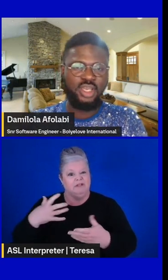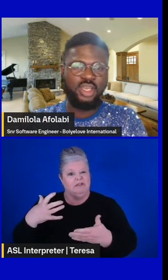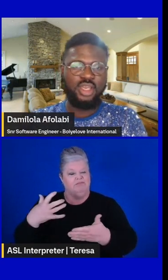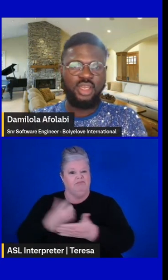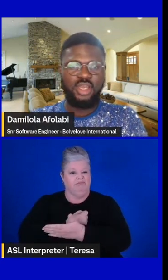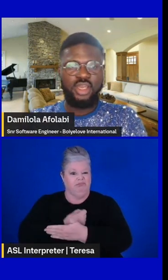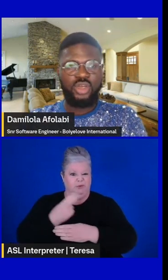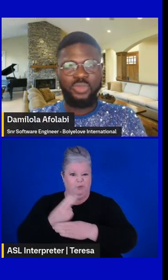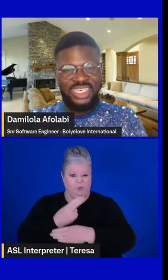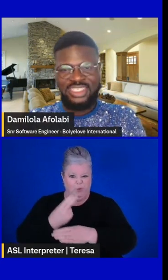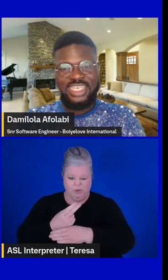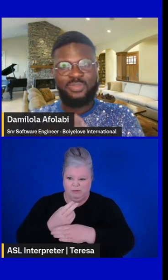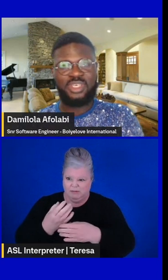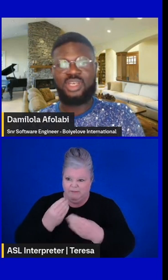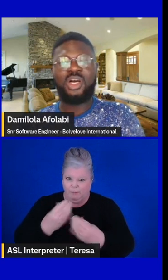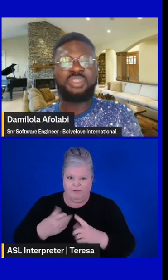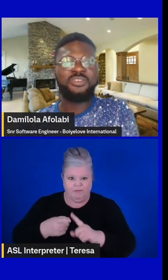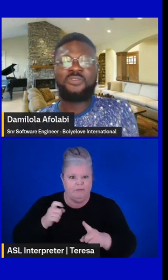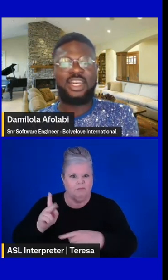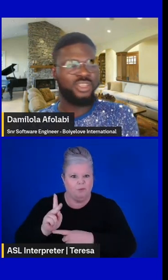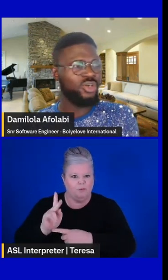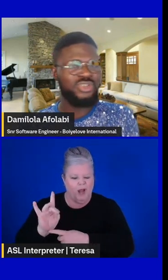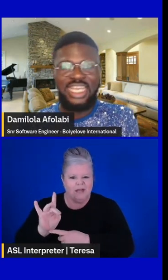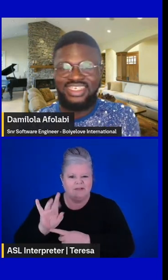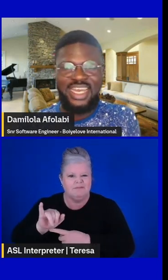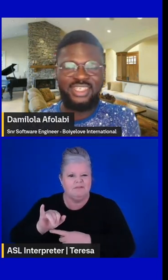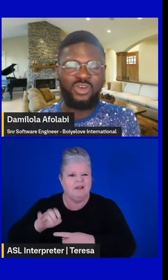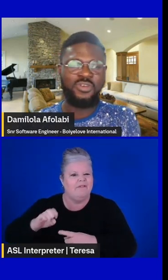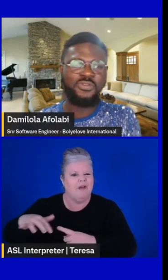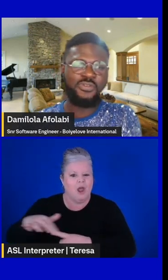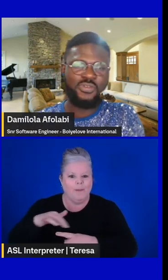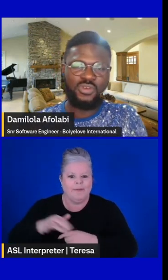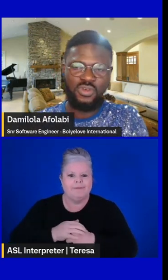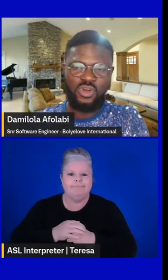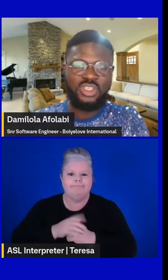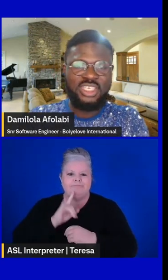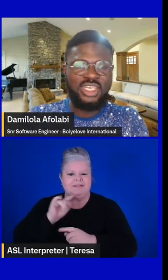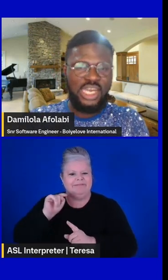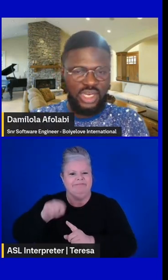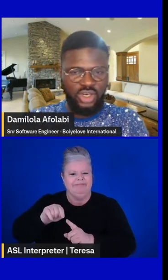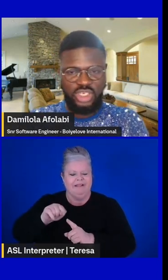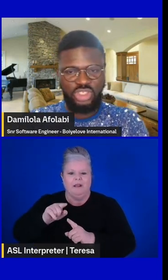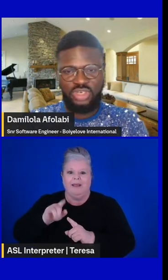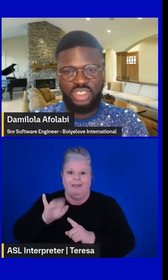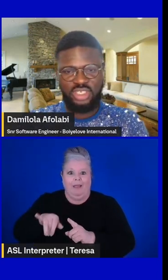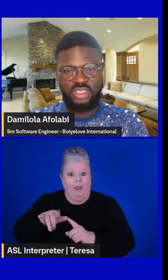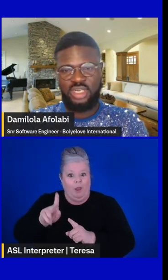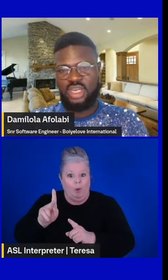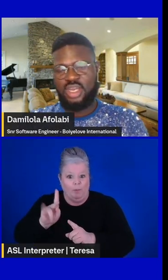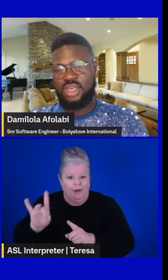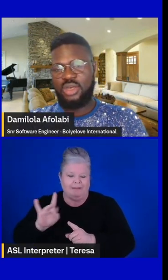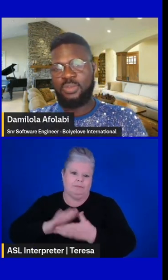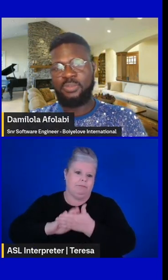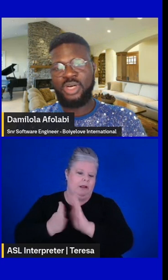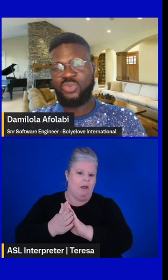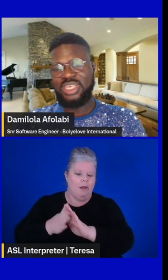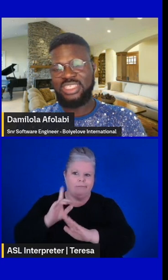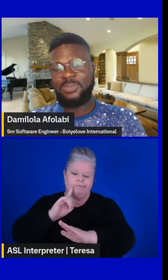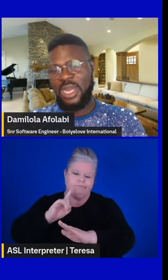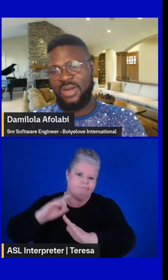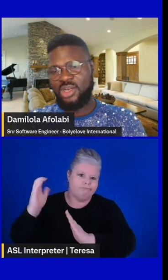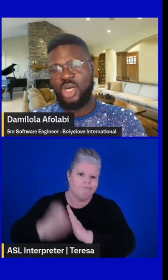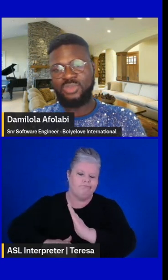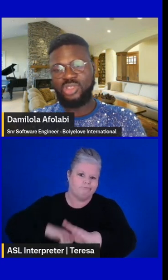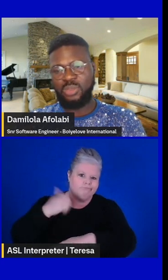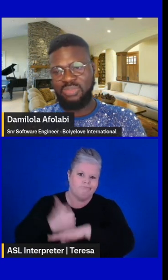environment. Kubernetes has become the de facto standard of container orchestration, but with